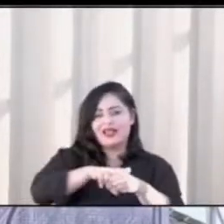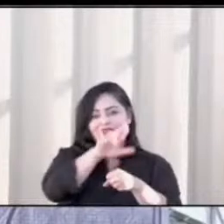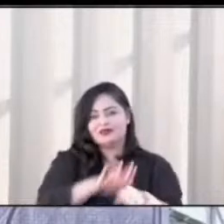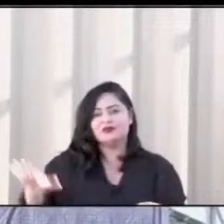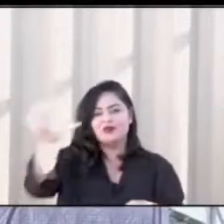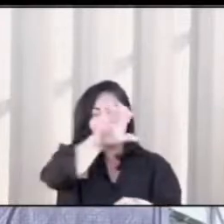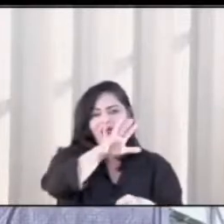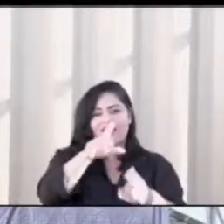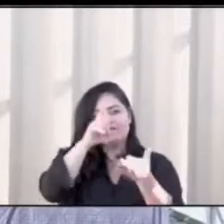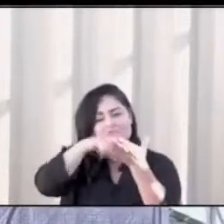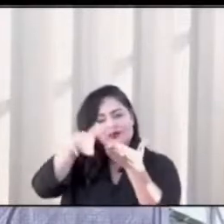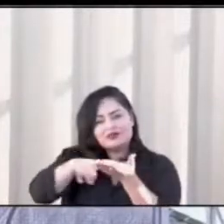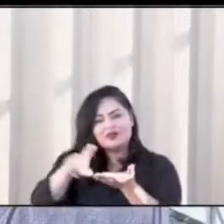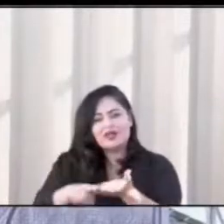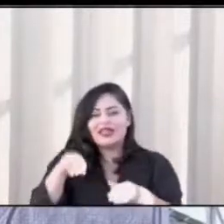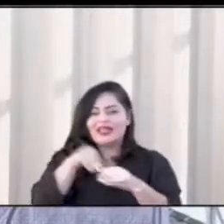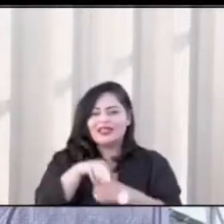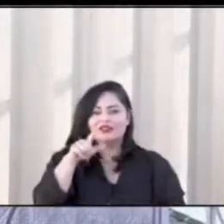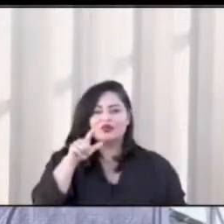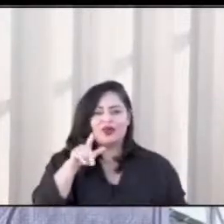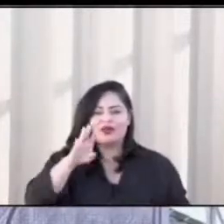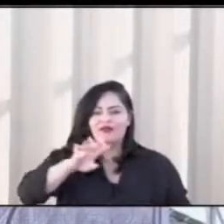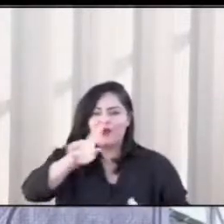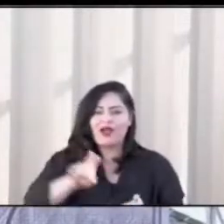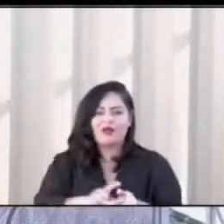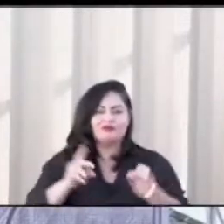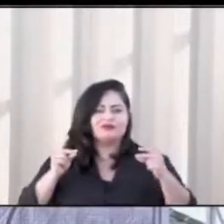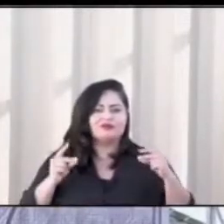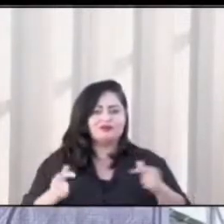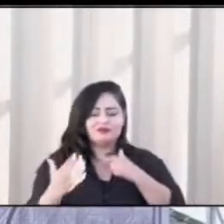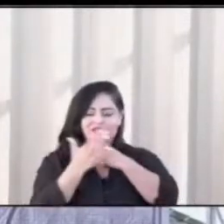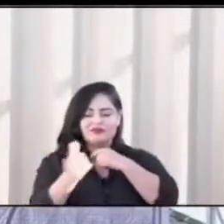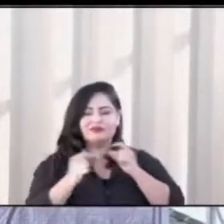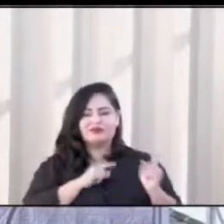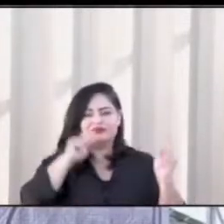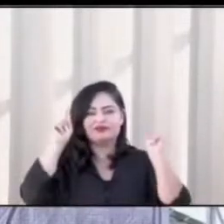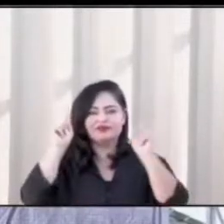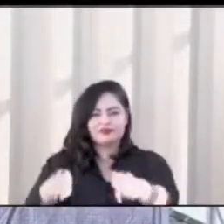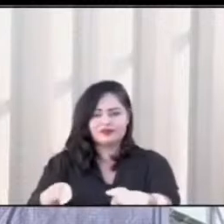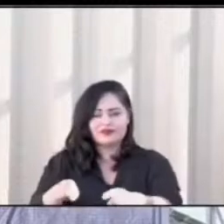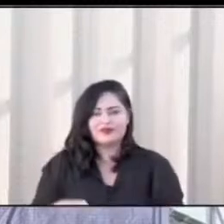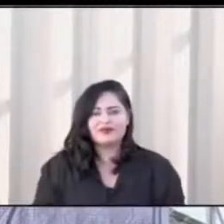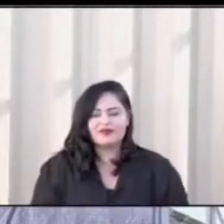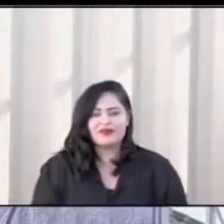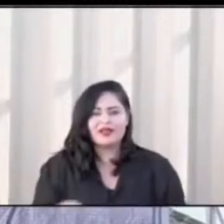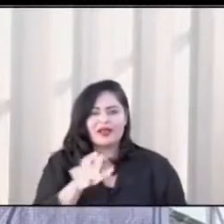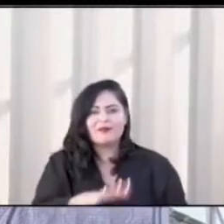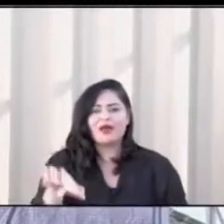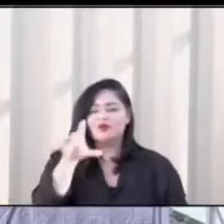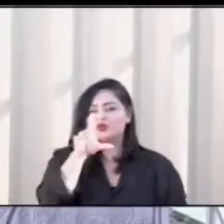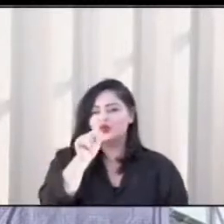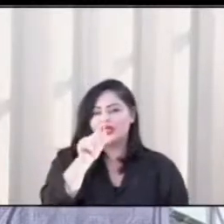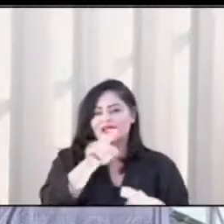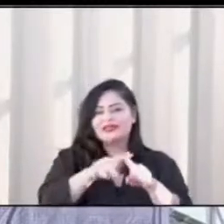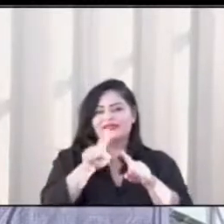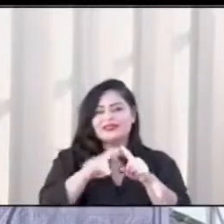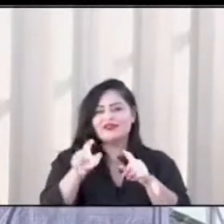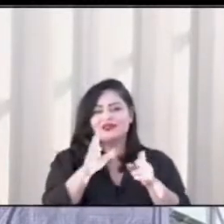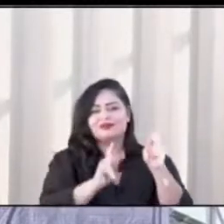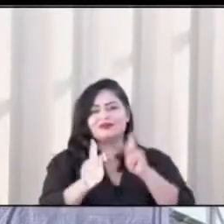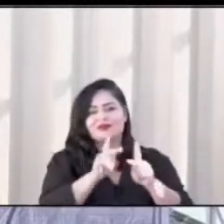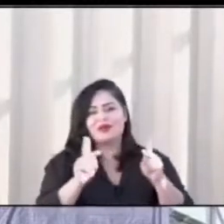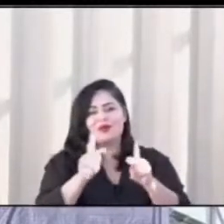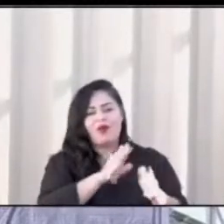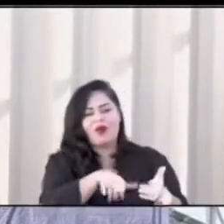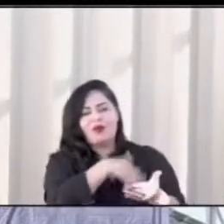capability, deploying within 24 hours of notification. Approximately 20 individuals arrived from around the country